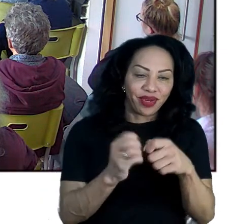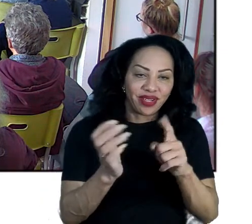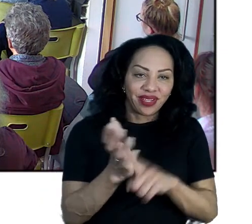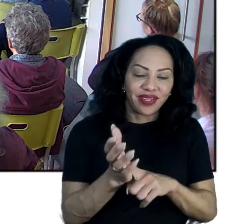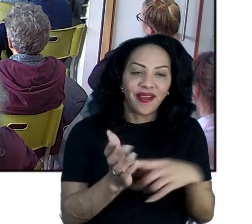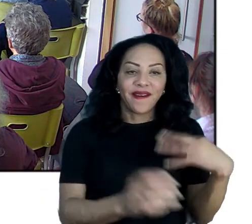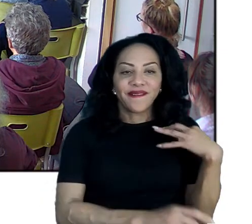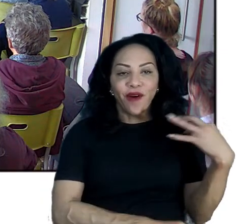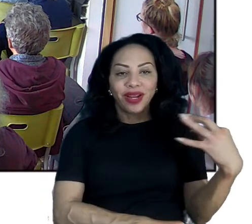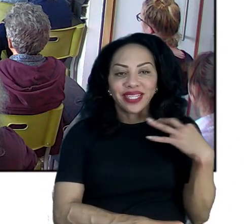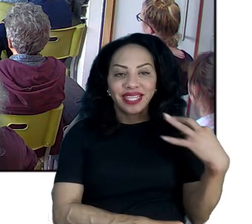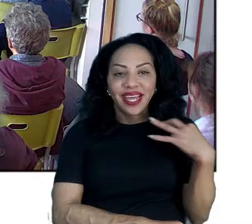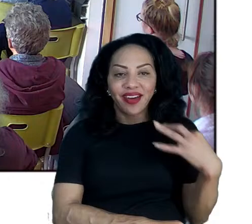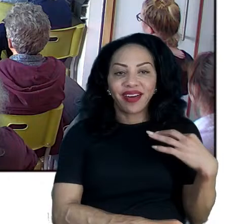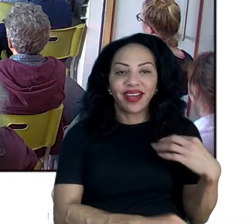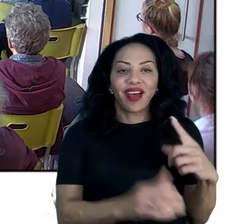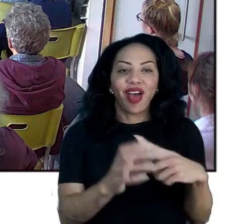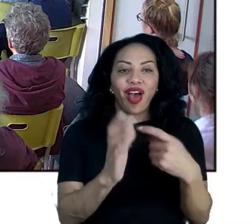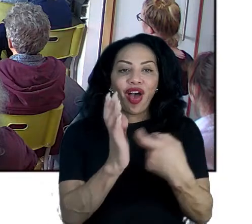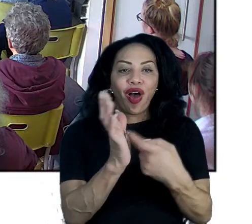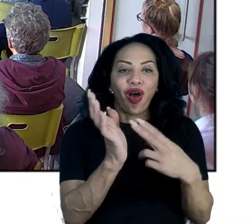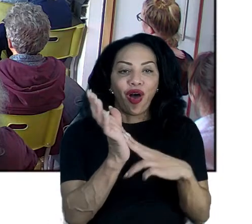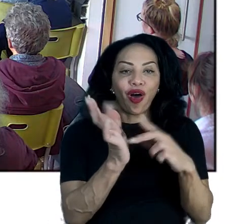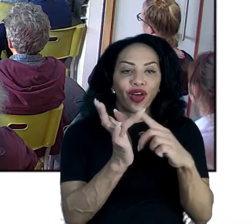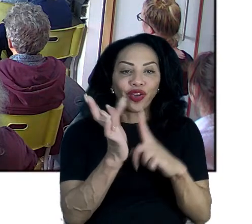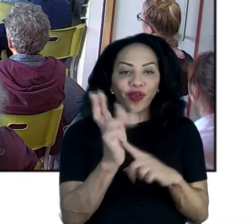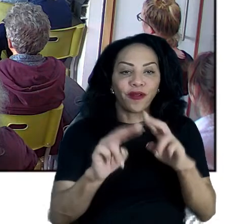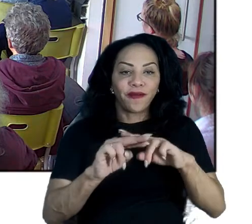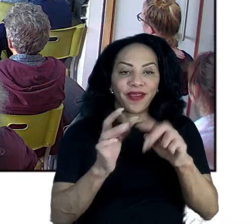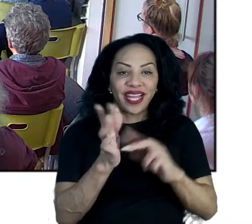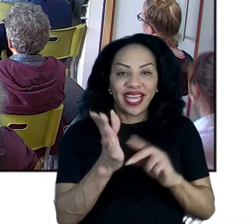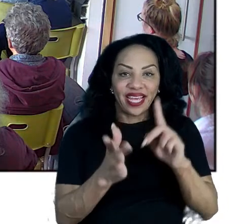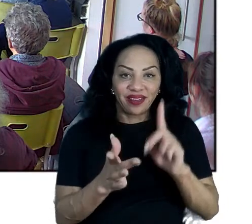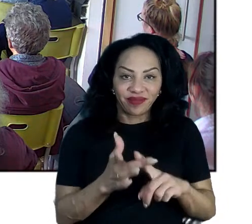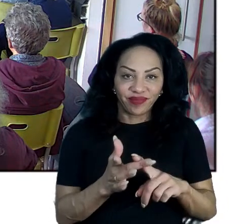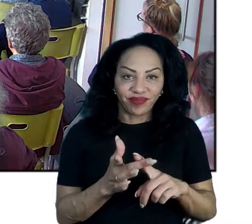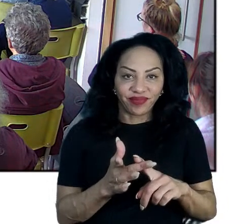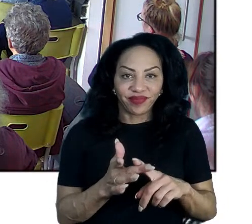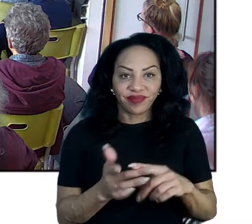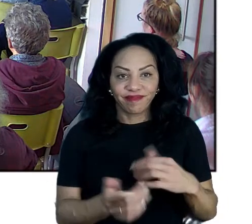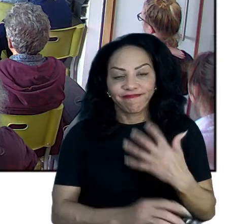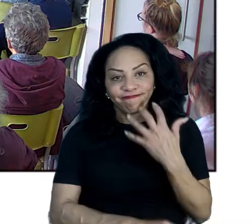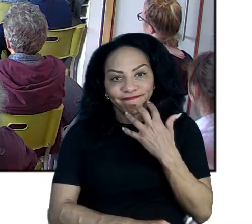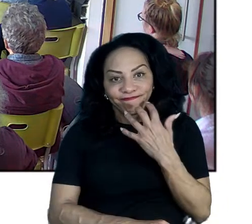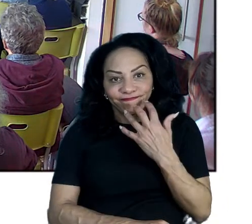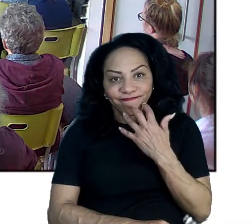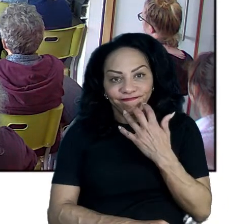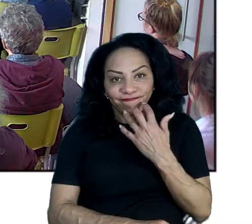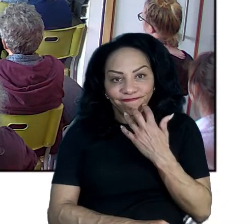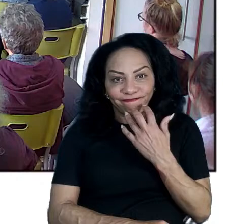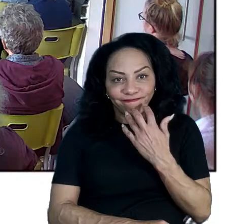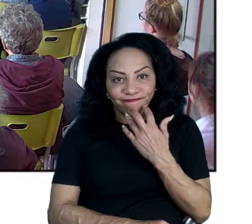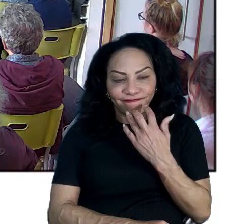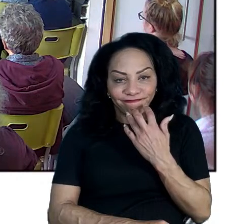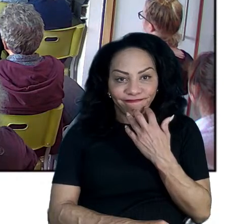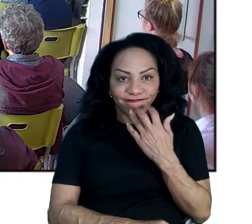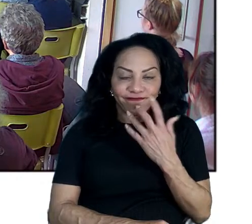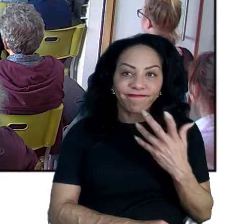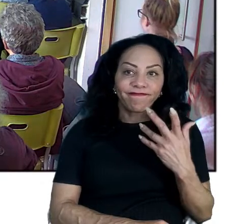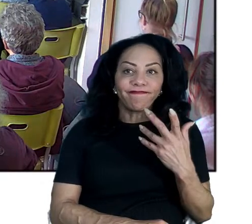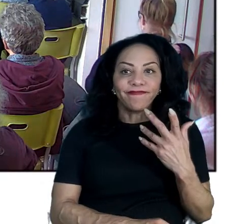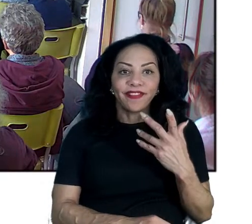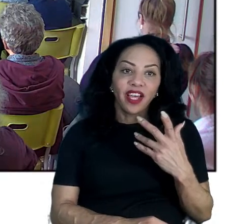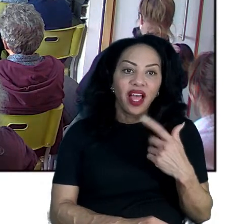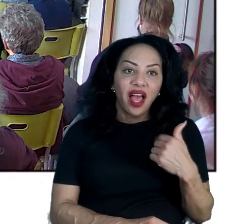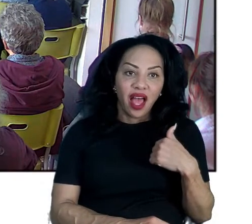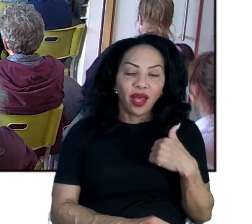Arnolfini, signing on the dole, which isn't an option for, it's kind of, I was very lucky, I didn't have to pay for my degree. I'm very aware of that